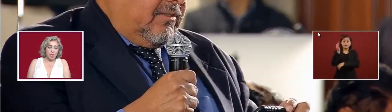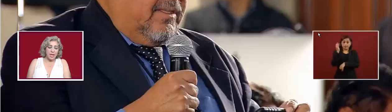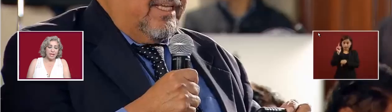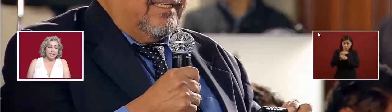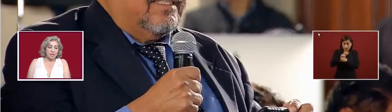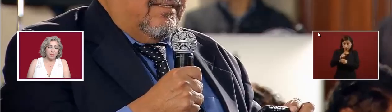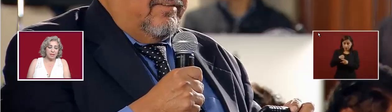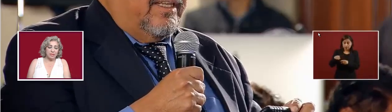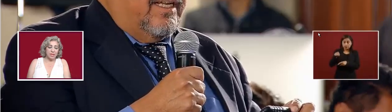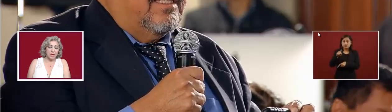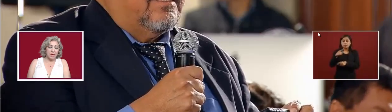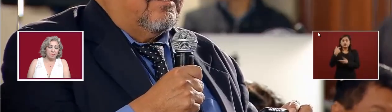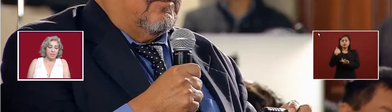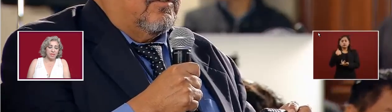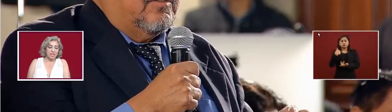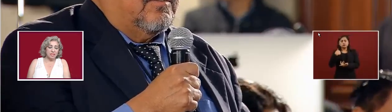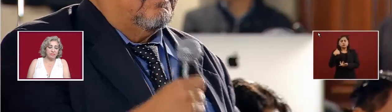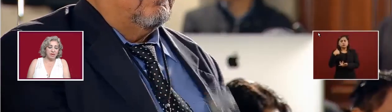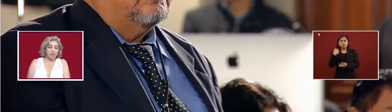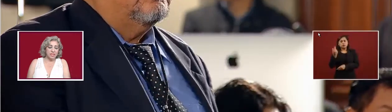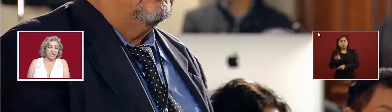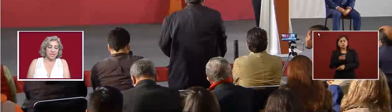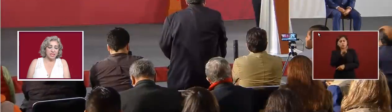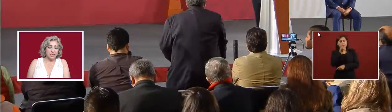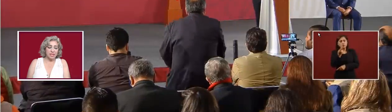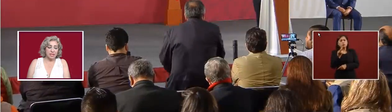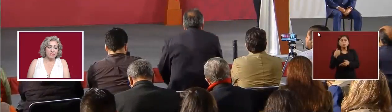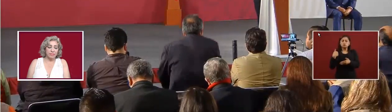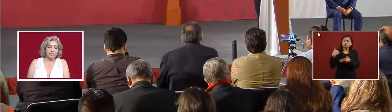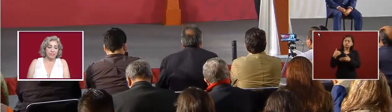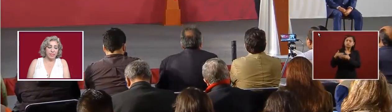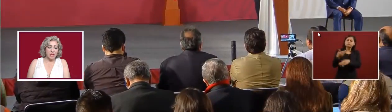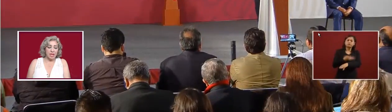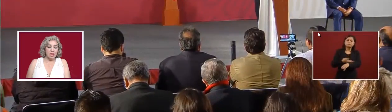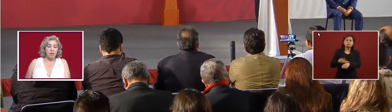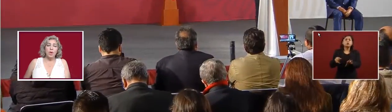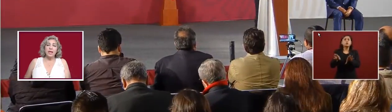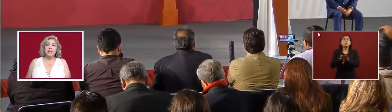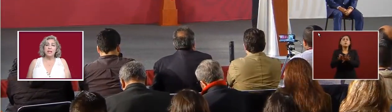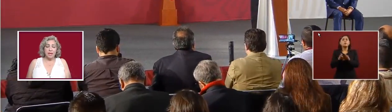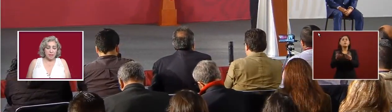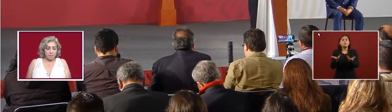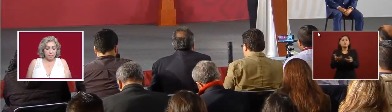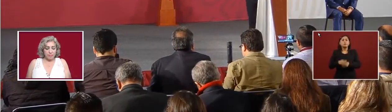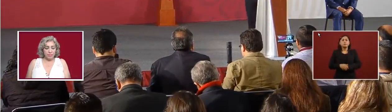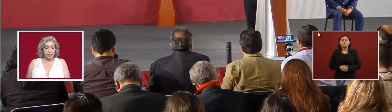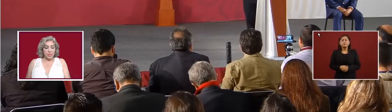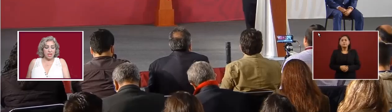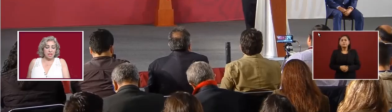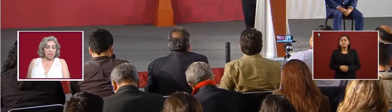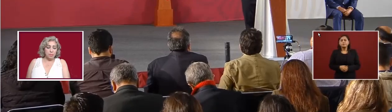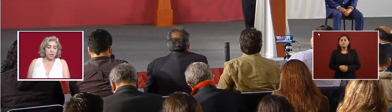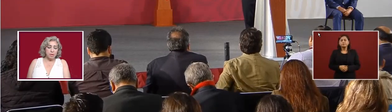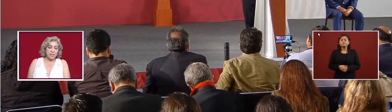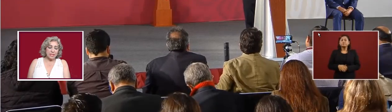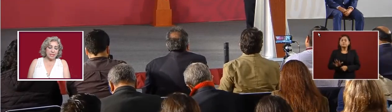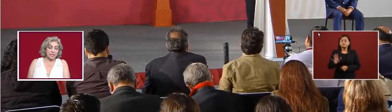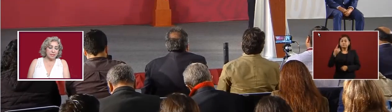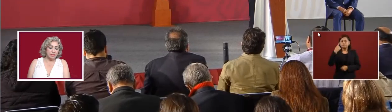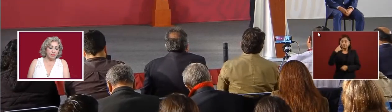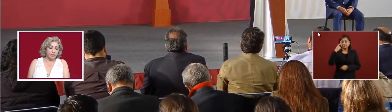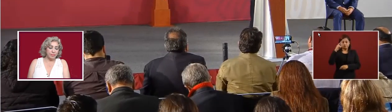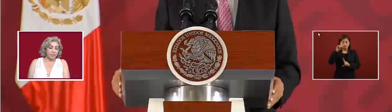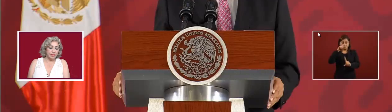We ask about, um, this federalization. Well, um, the purpose